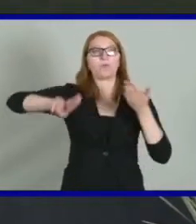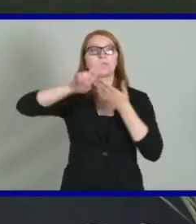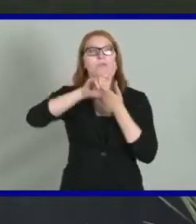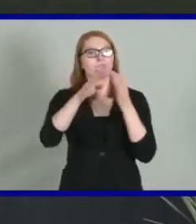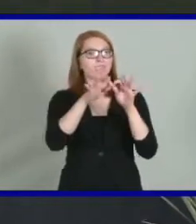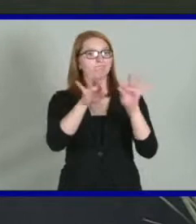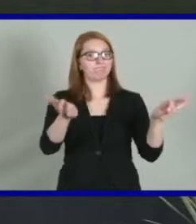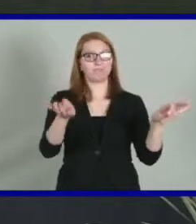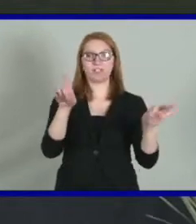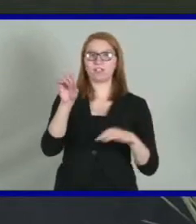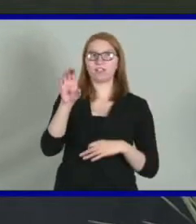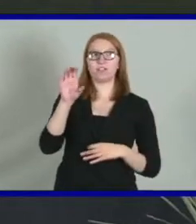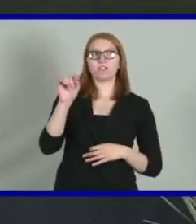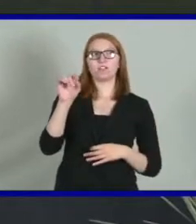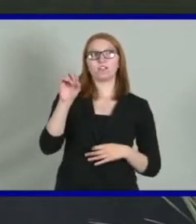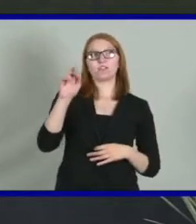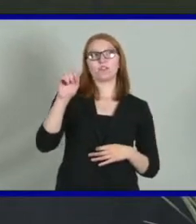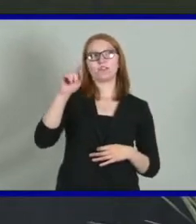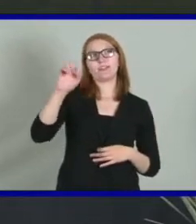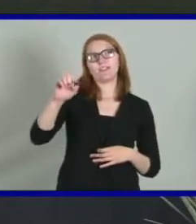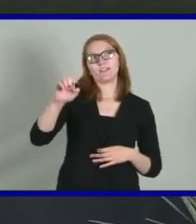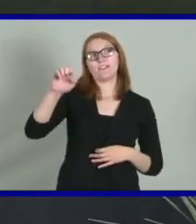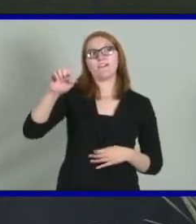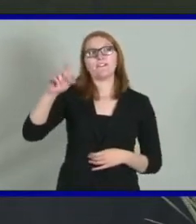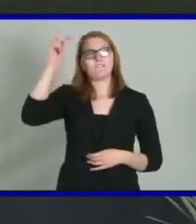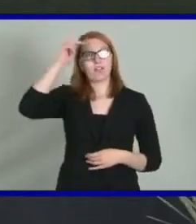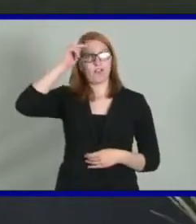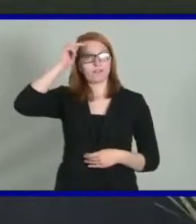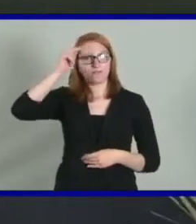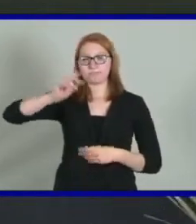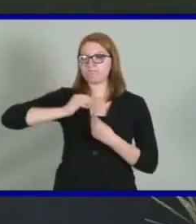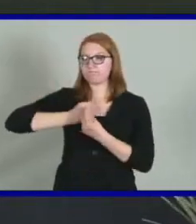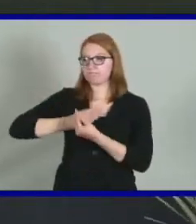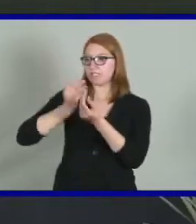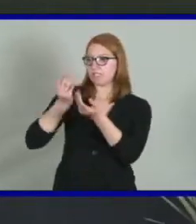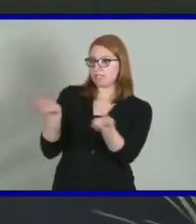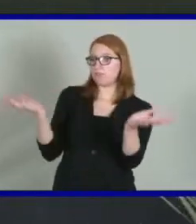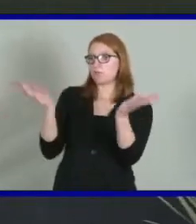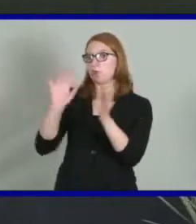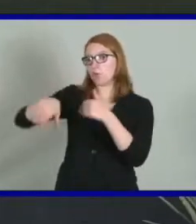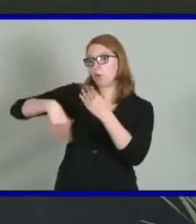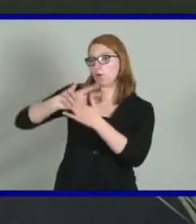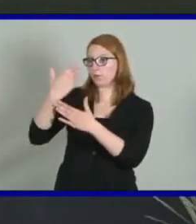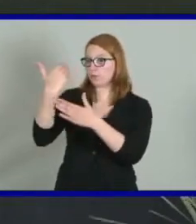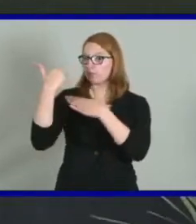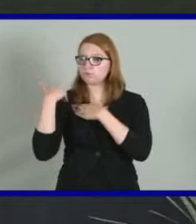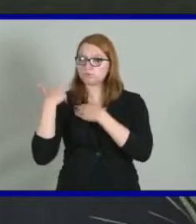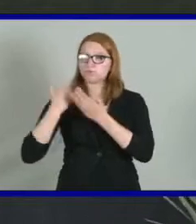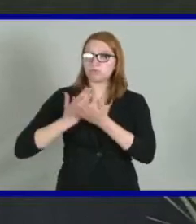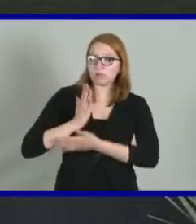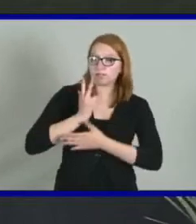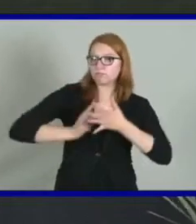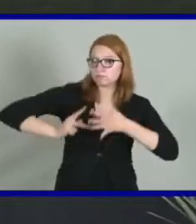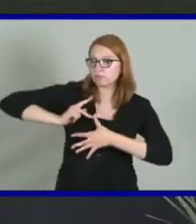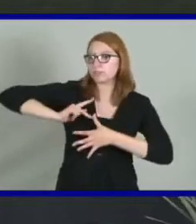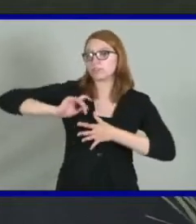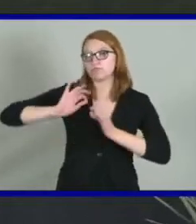Doctor of Philosophy degree, with all the rights, privileges, duties, and responsibilities of that degree.